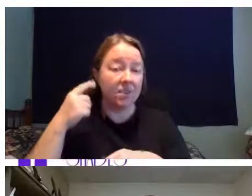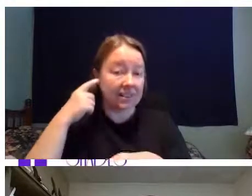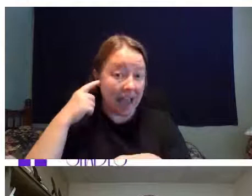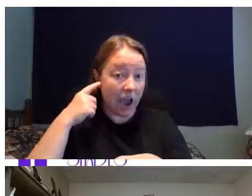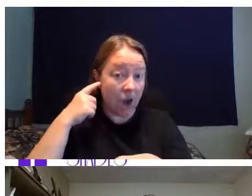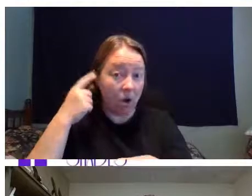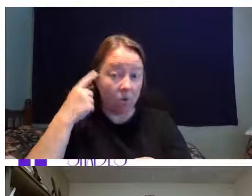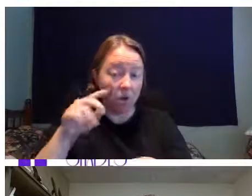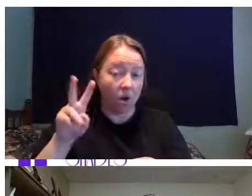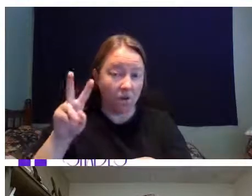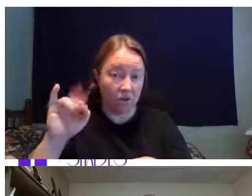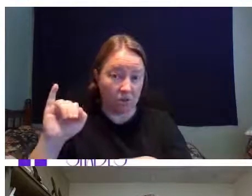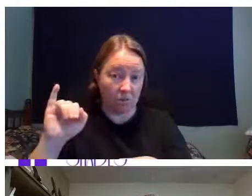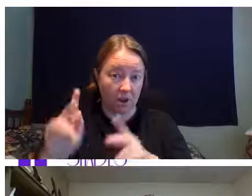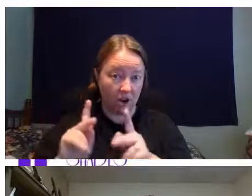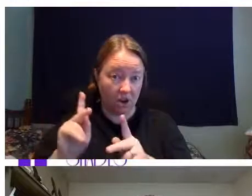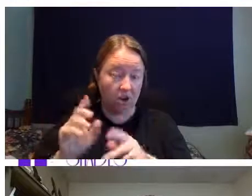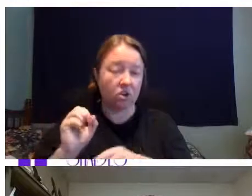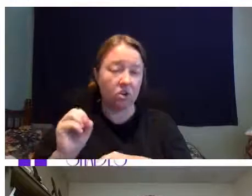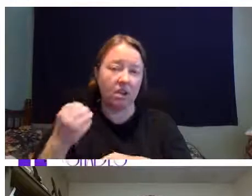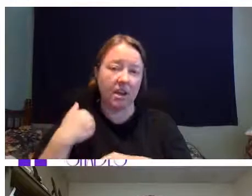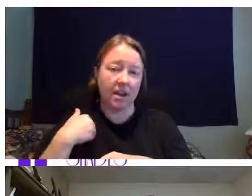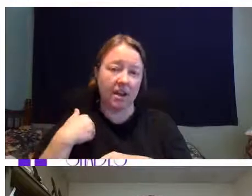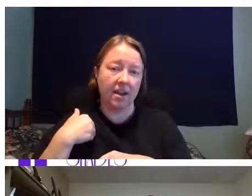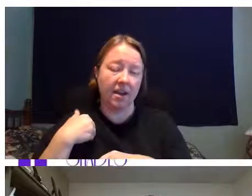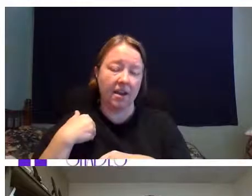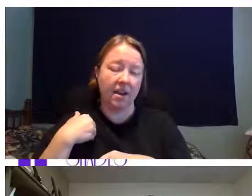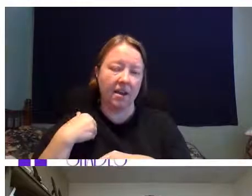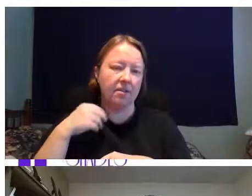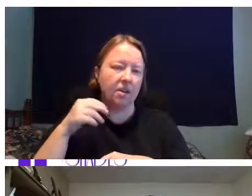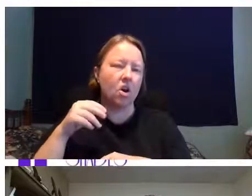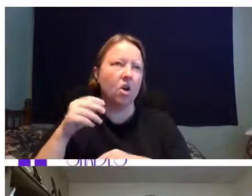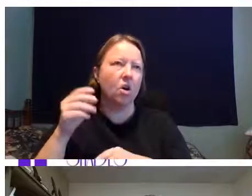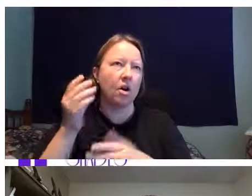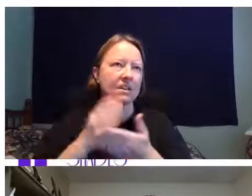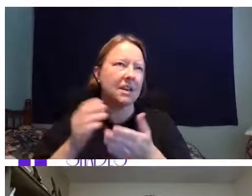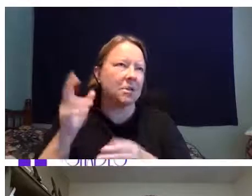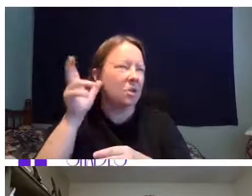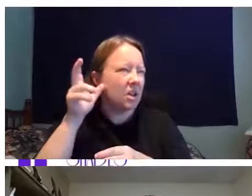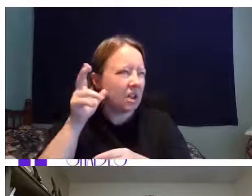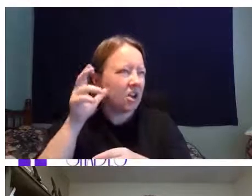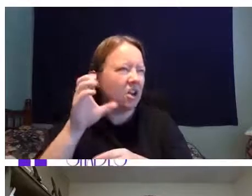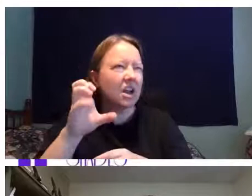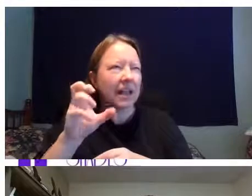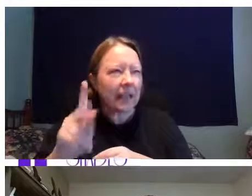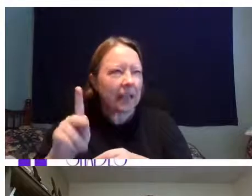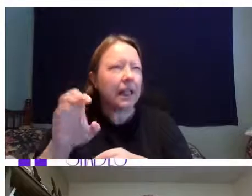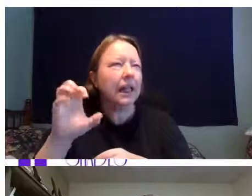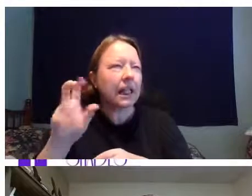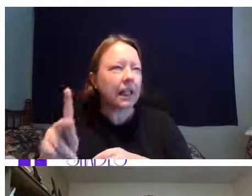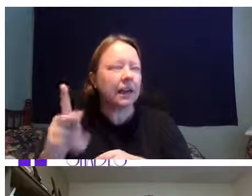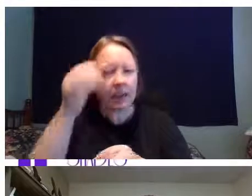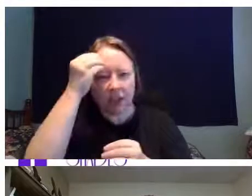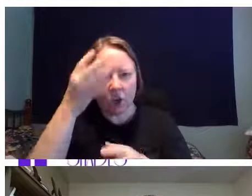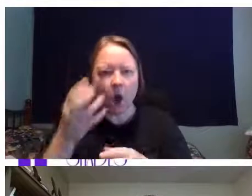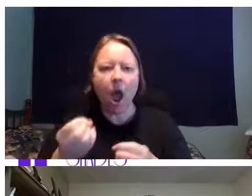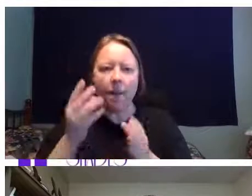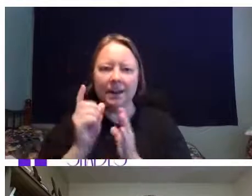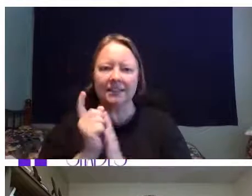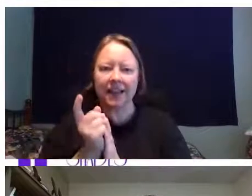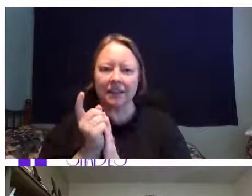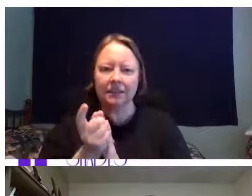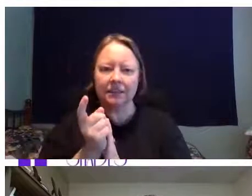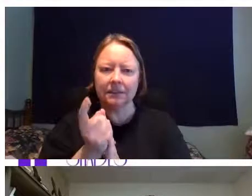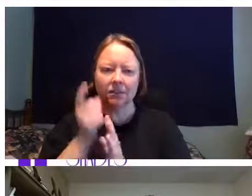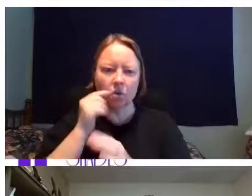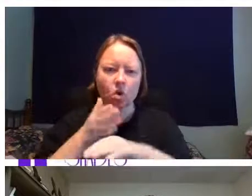visually impaired. So they'll have an audio kind of clicking to allow you to know how many seconds are going across, and different